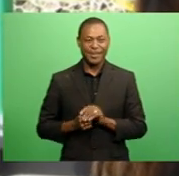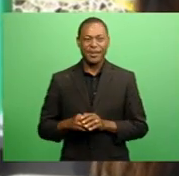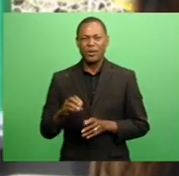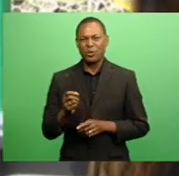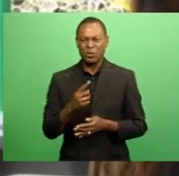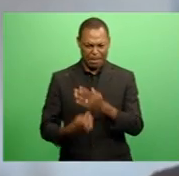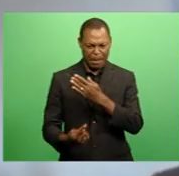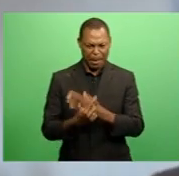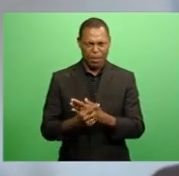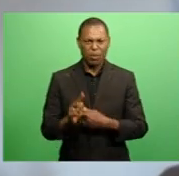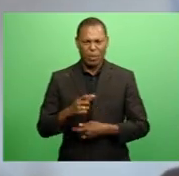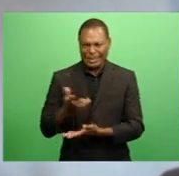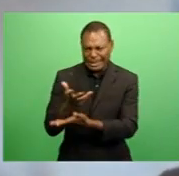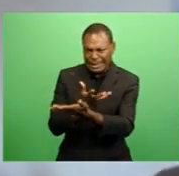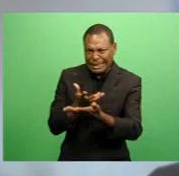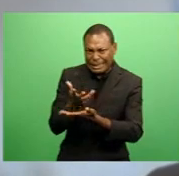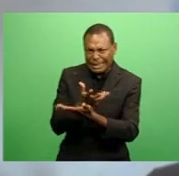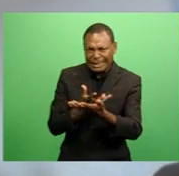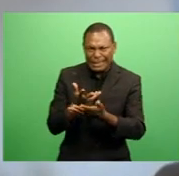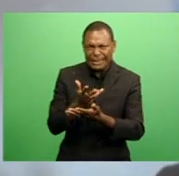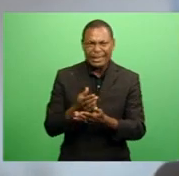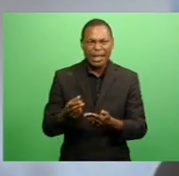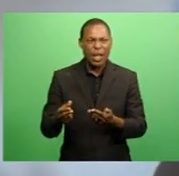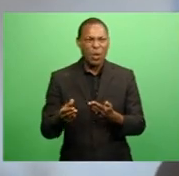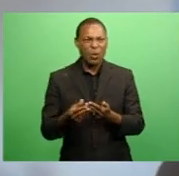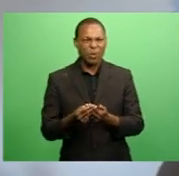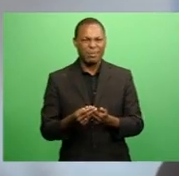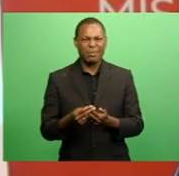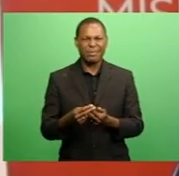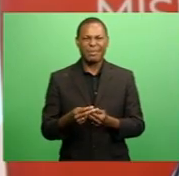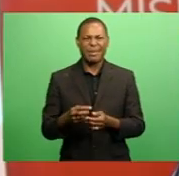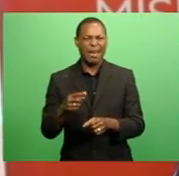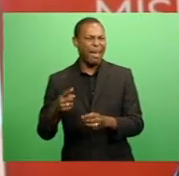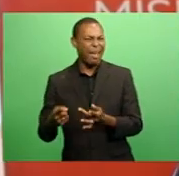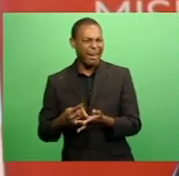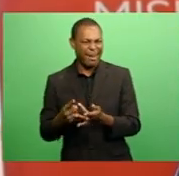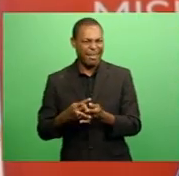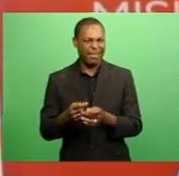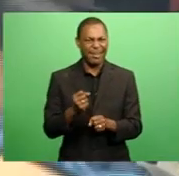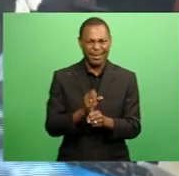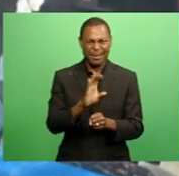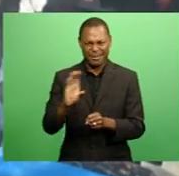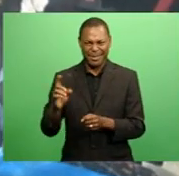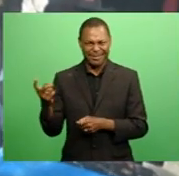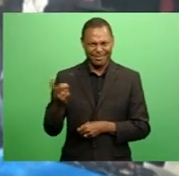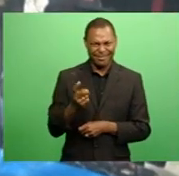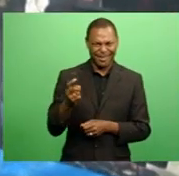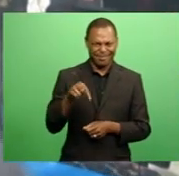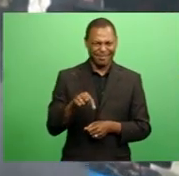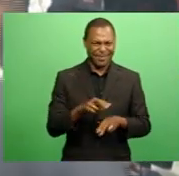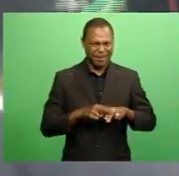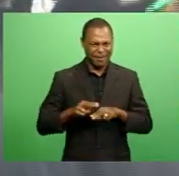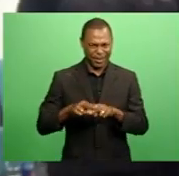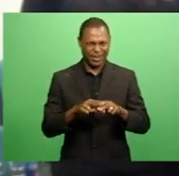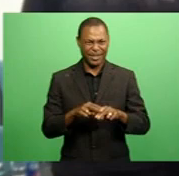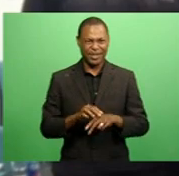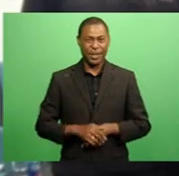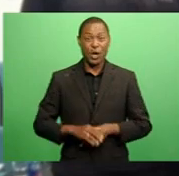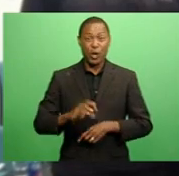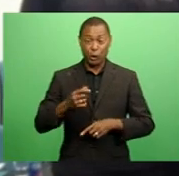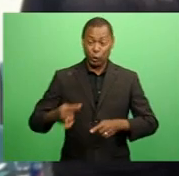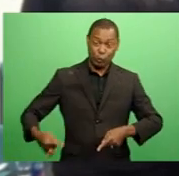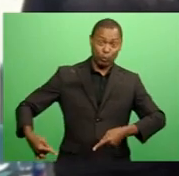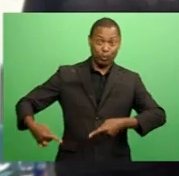to engage with the EFCOS, who's our local counterpart here in Fiji. The Combating Misinformation and Hate